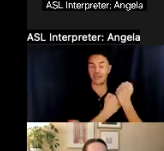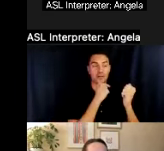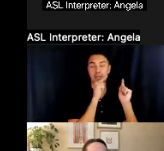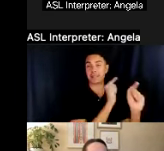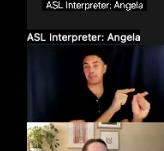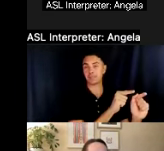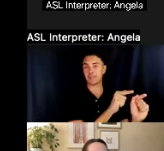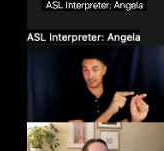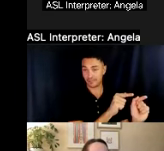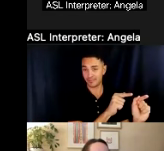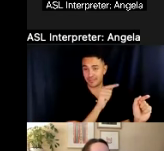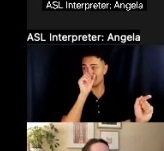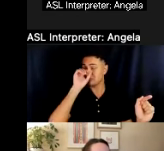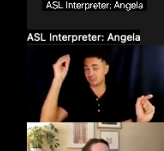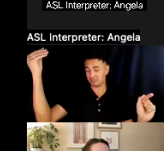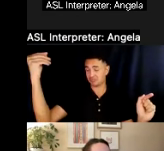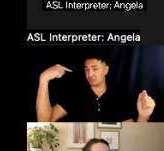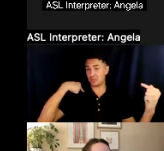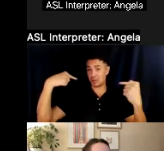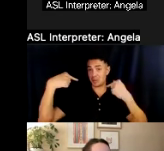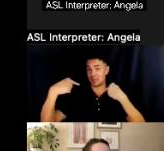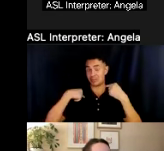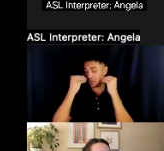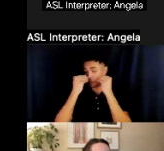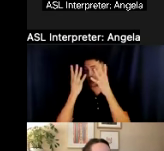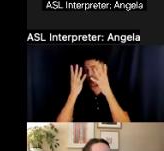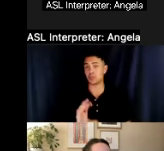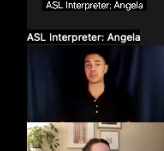on to the next page or the next slide?